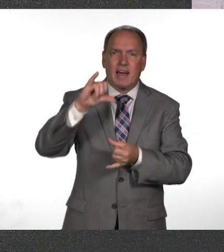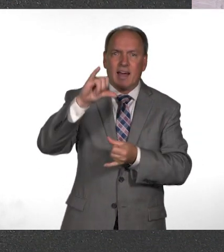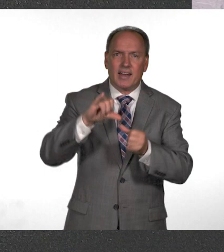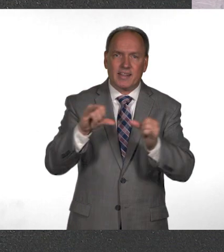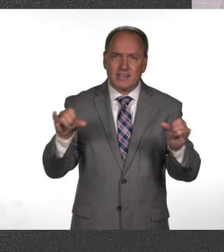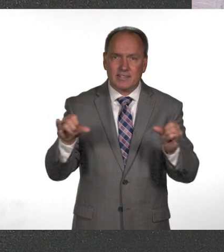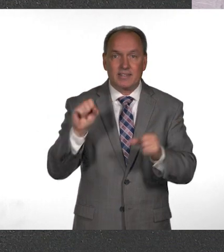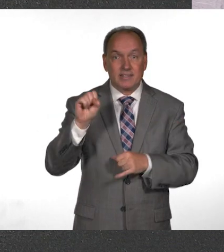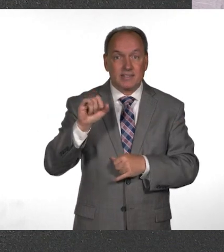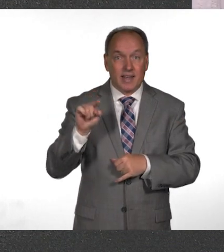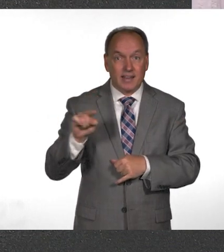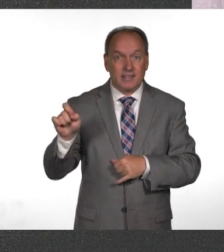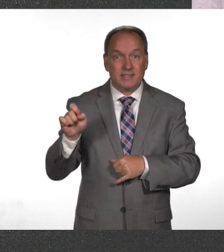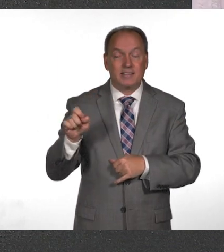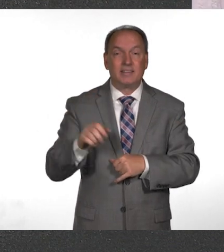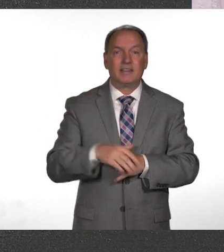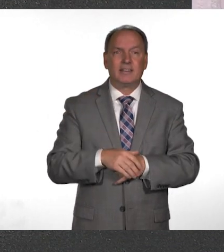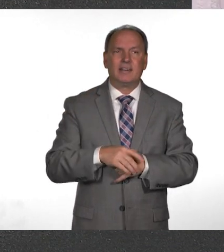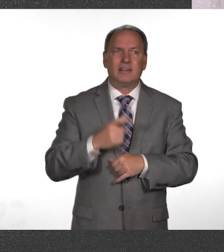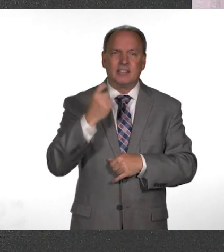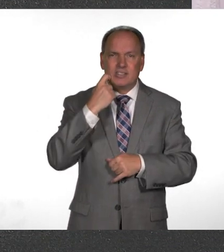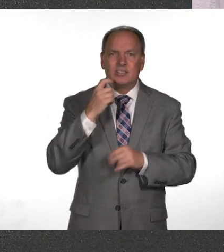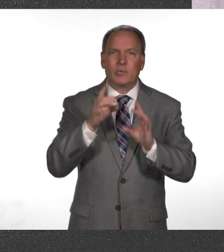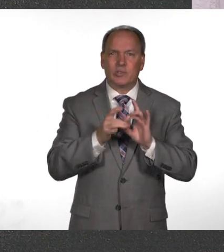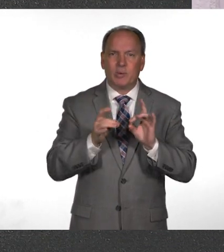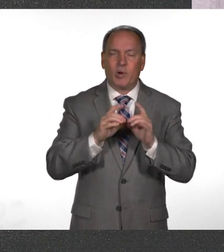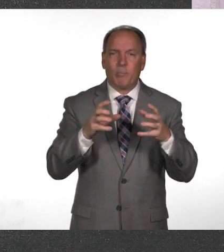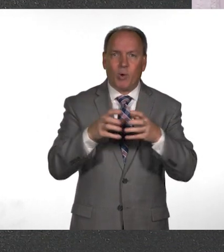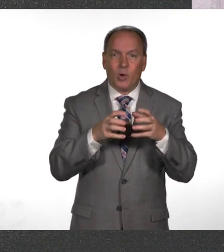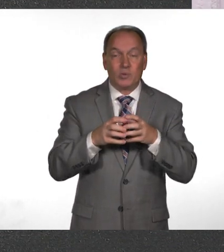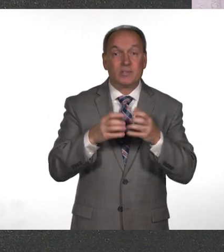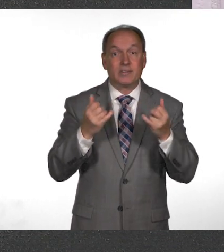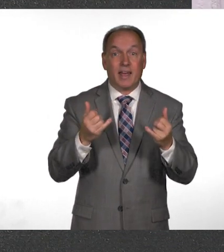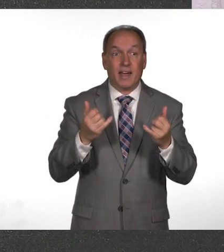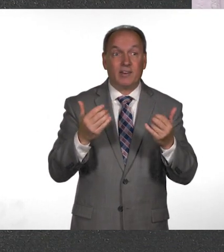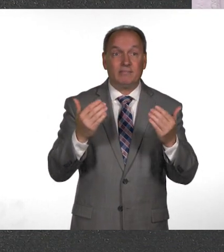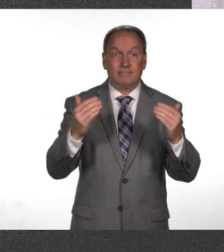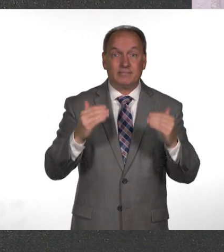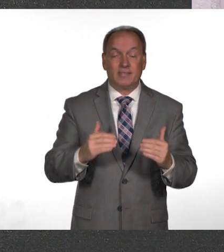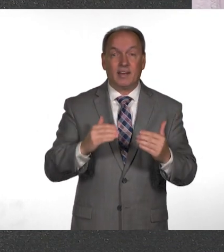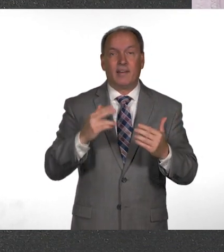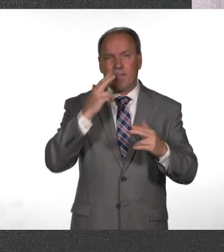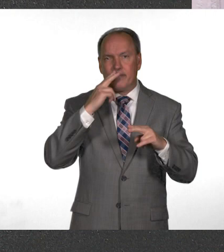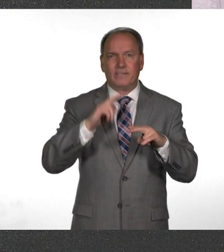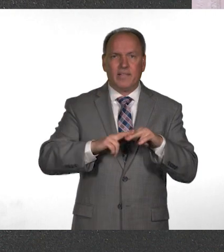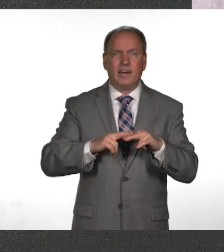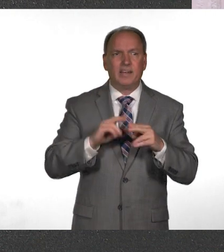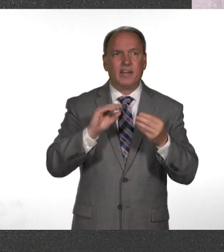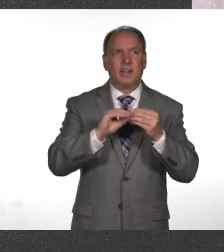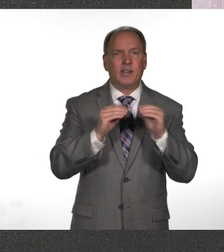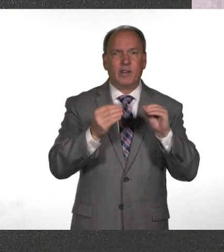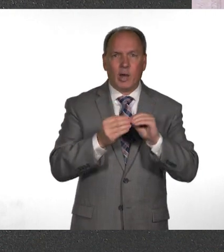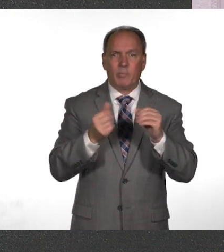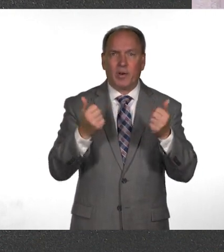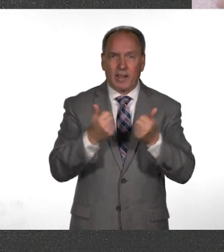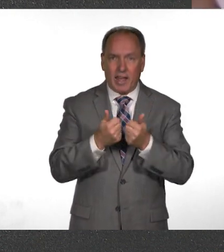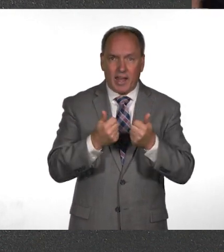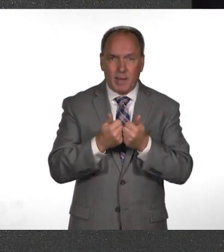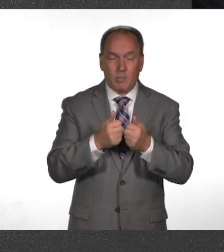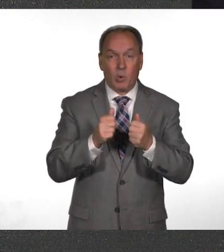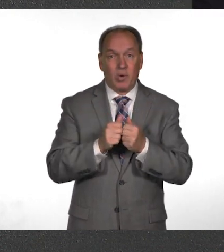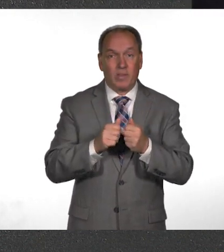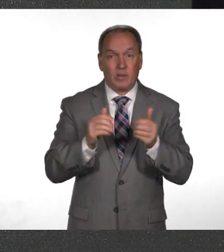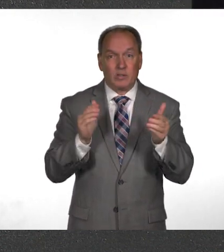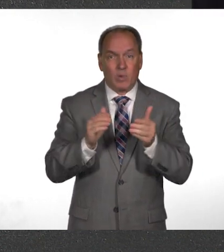about our balls. We are going to play a fun little number game with this little mini basketball